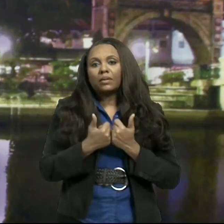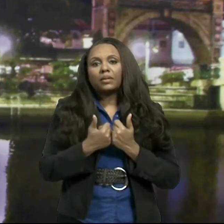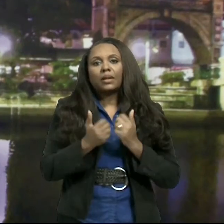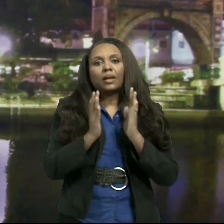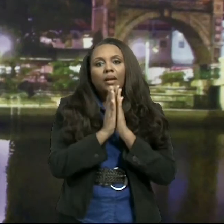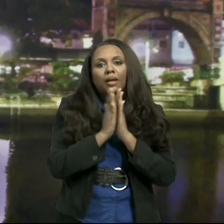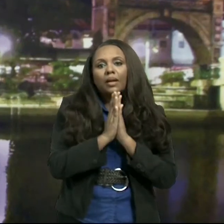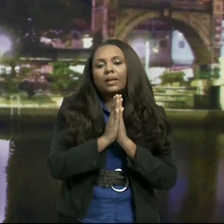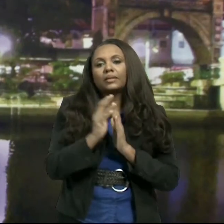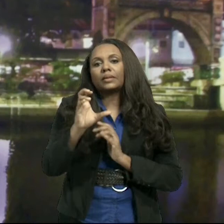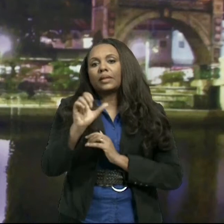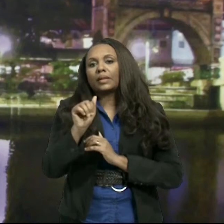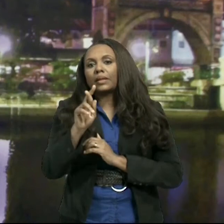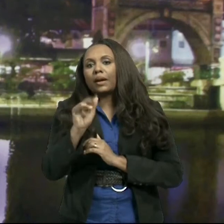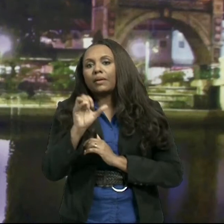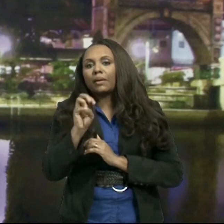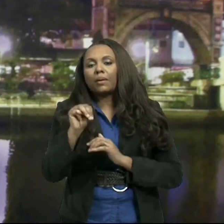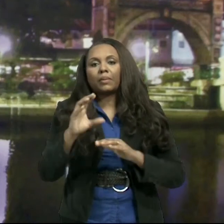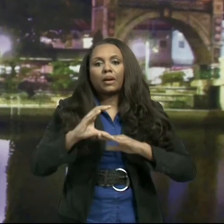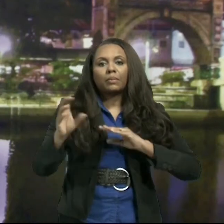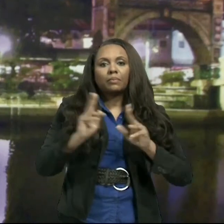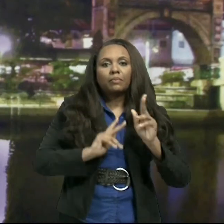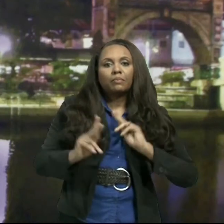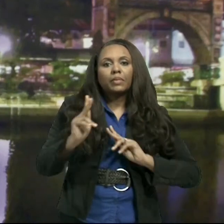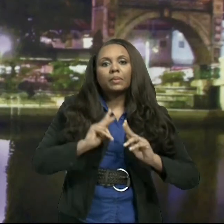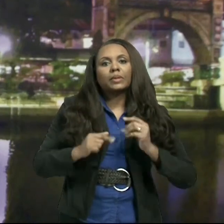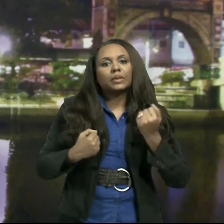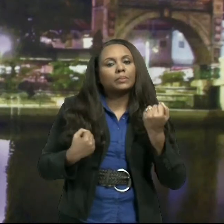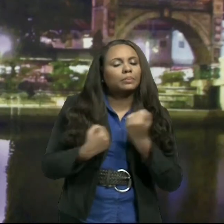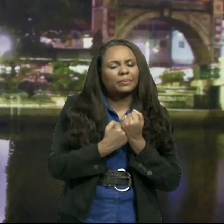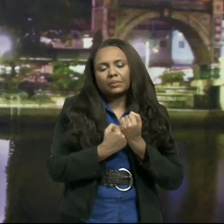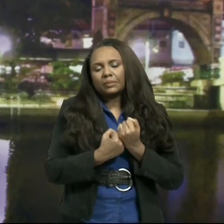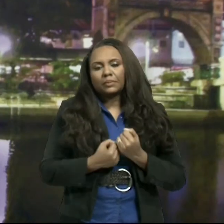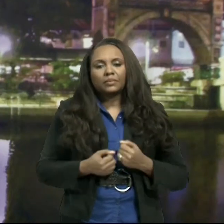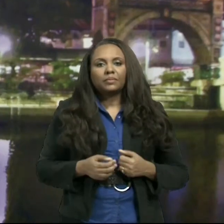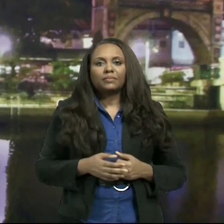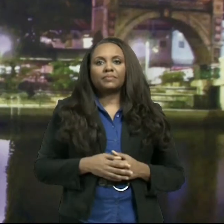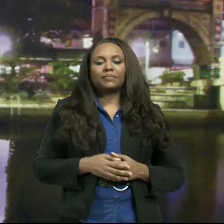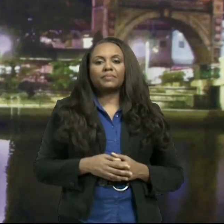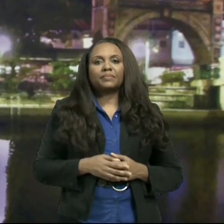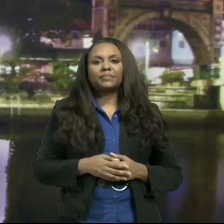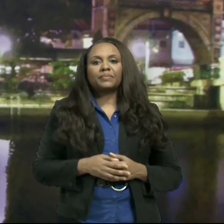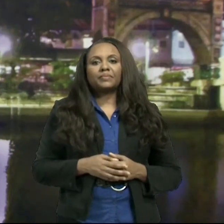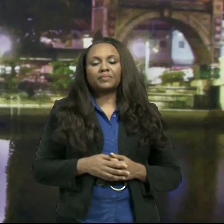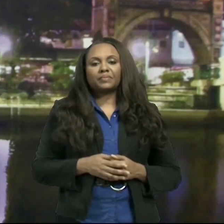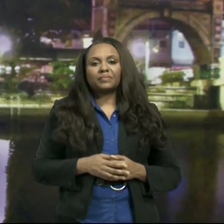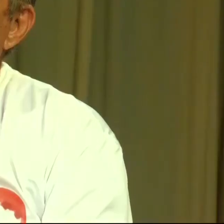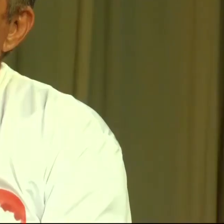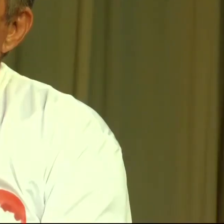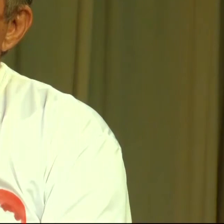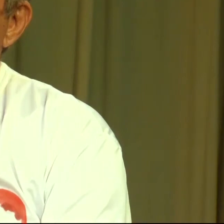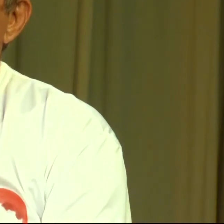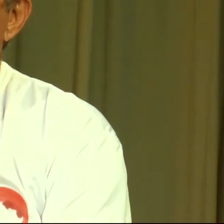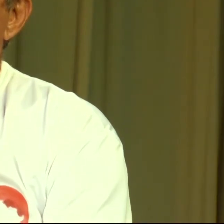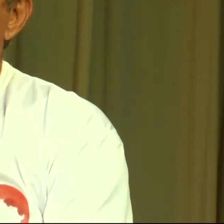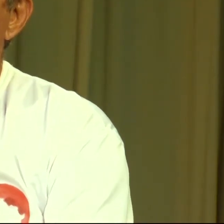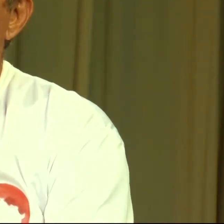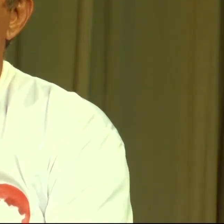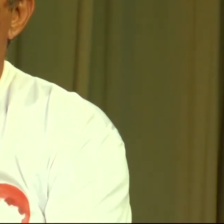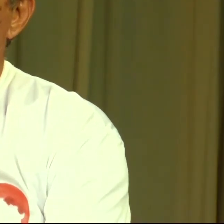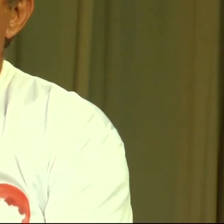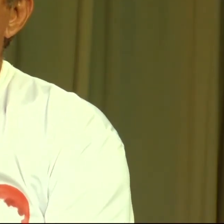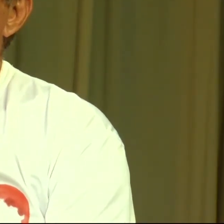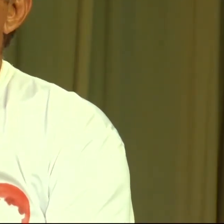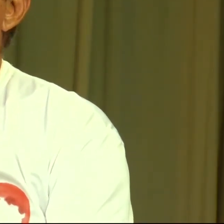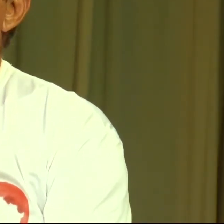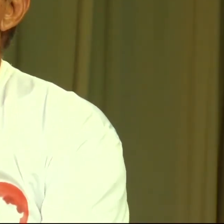the regional group as he described the harsh social climate in his homeland. We want you to understand